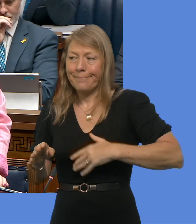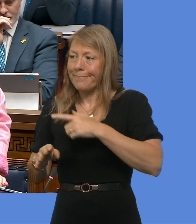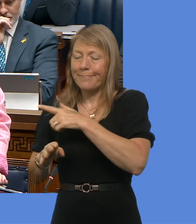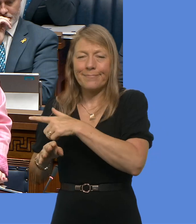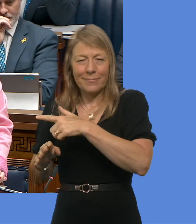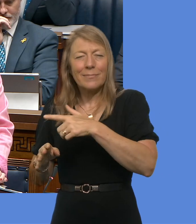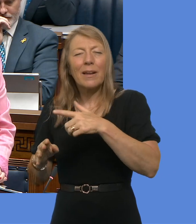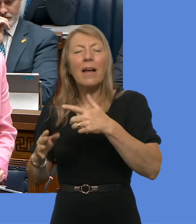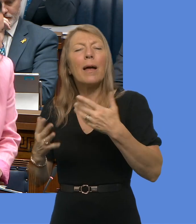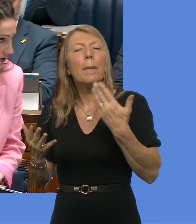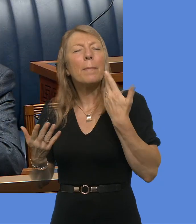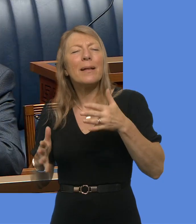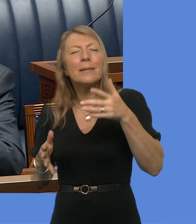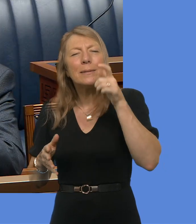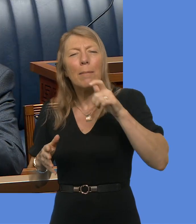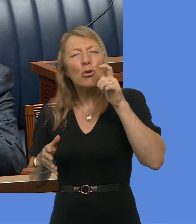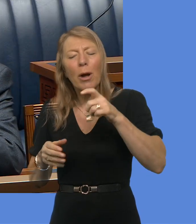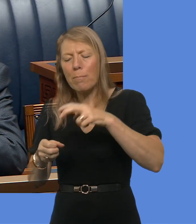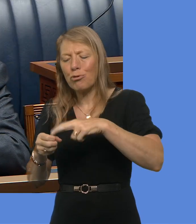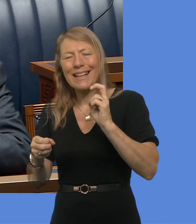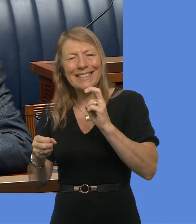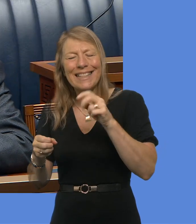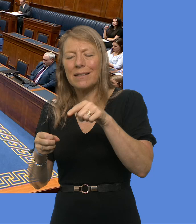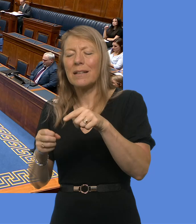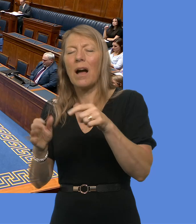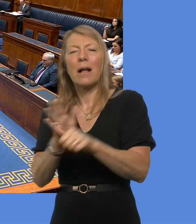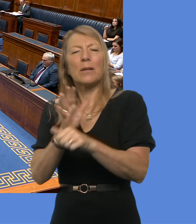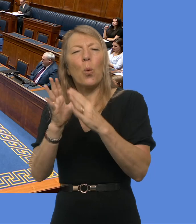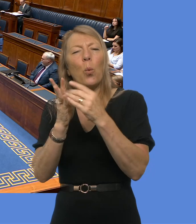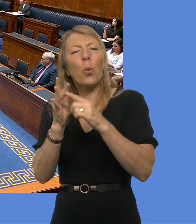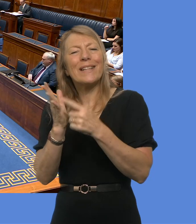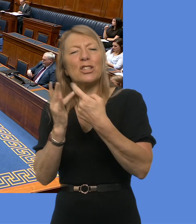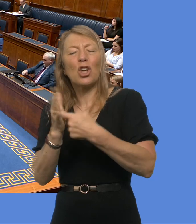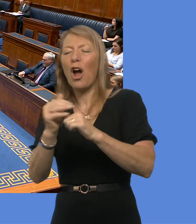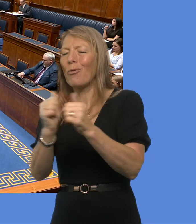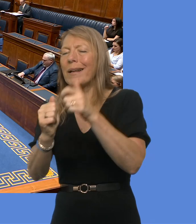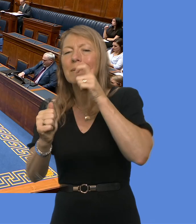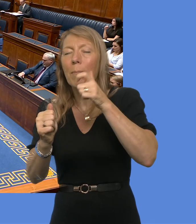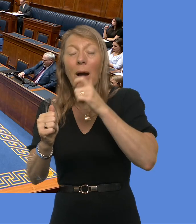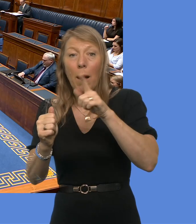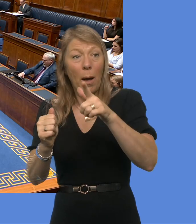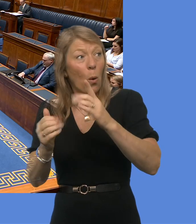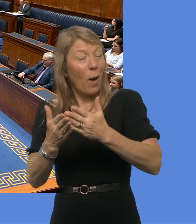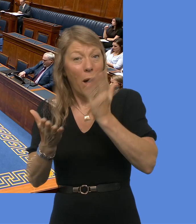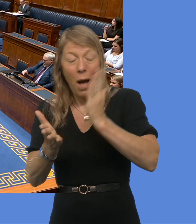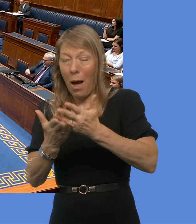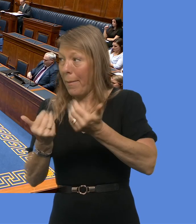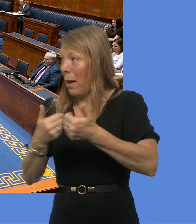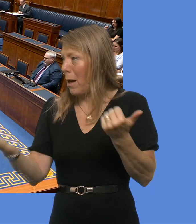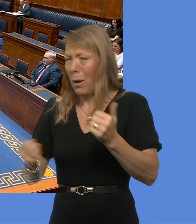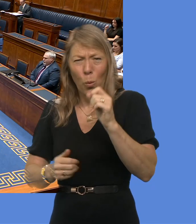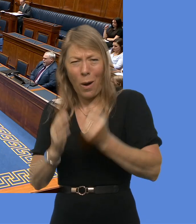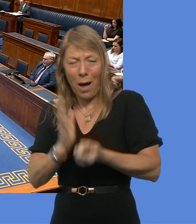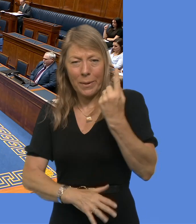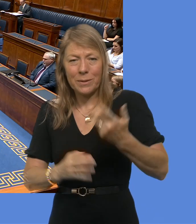period ends as set out in the Windsor Framework. Jim Allister. Their party chose to go back into government without resolution